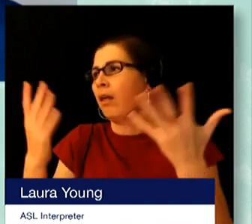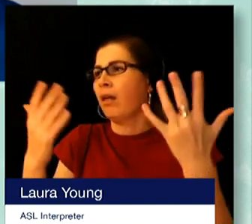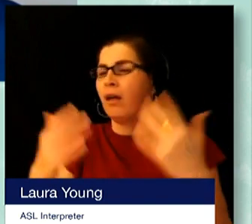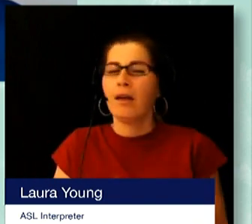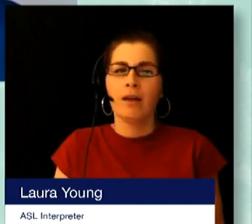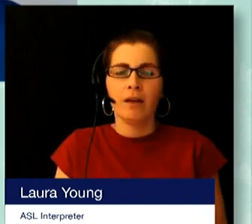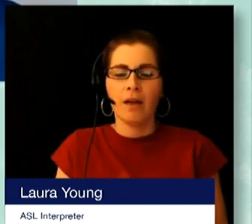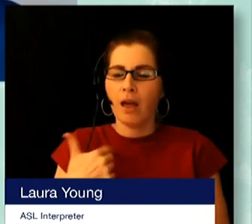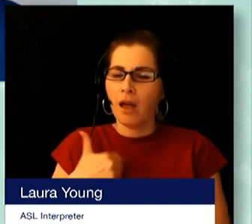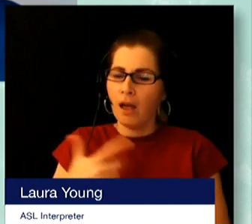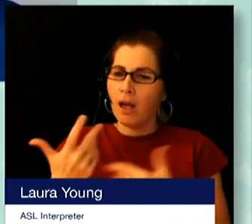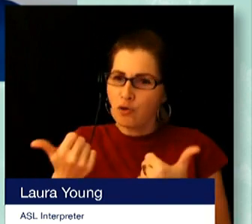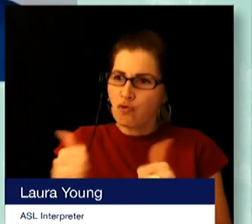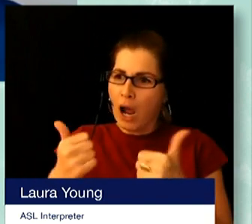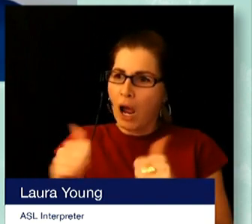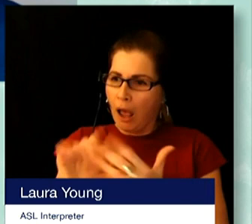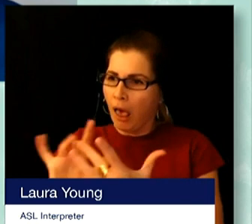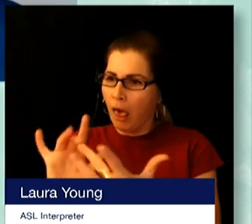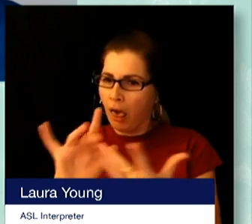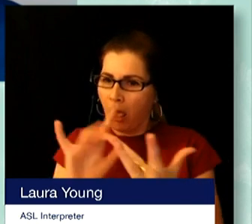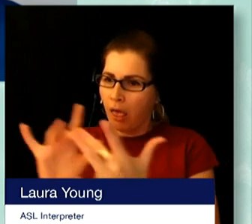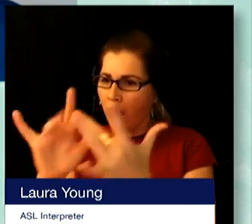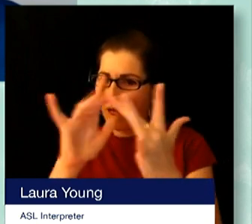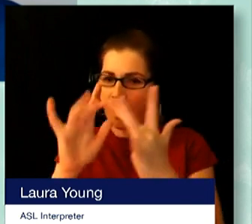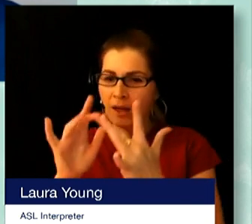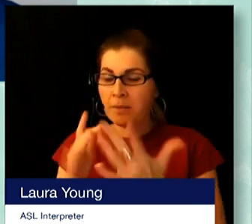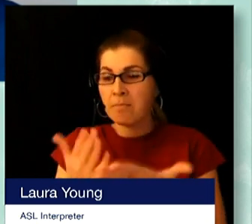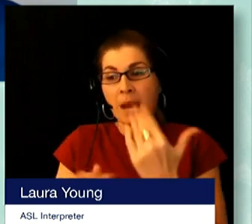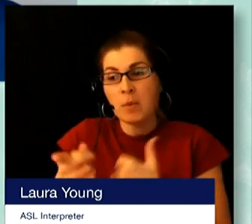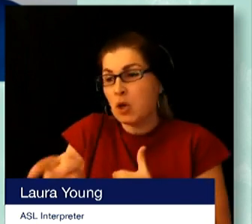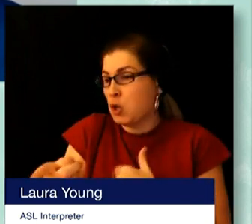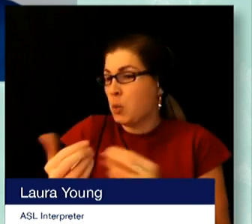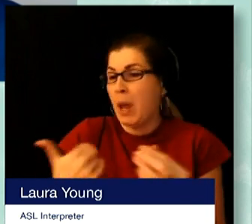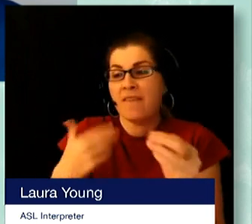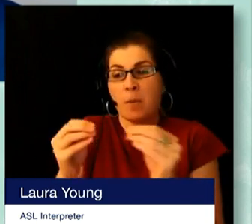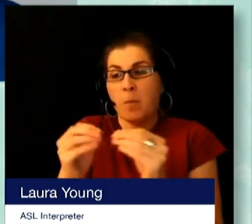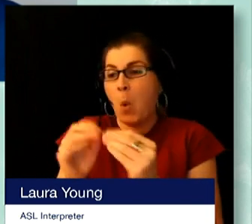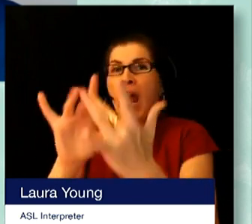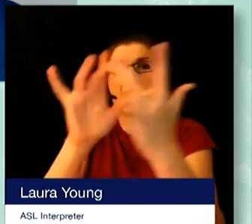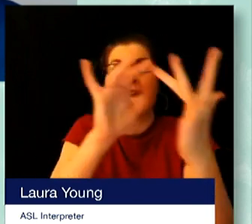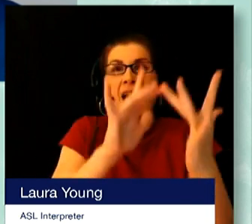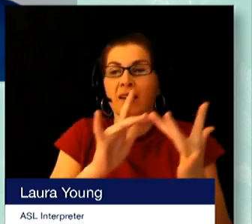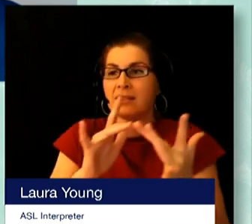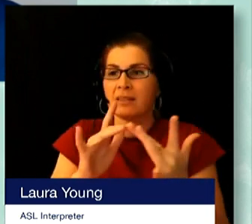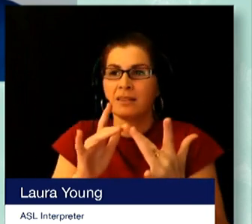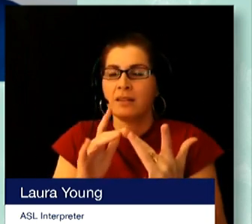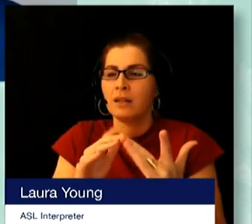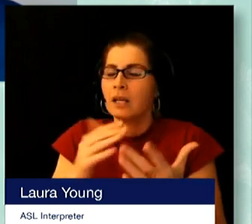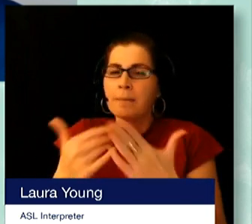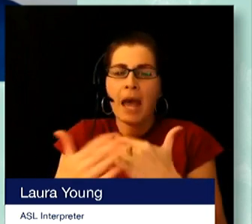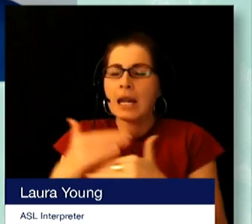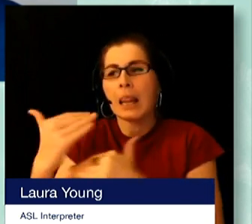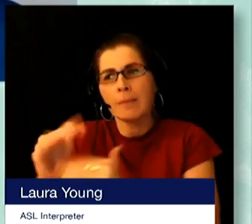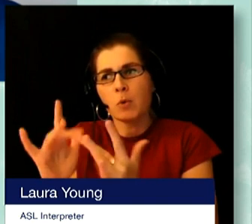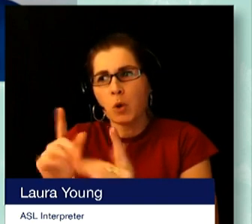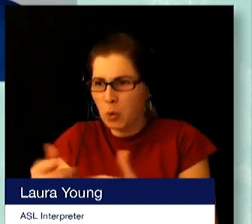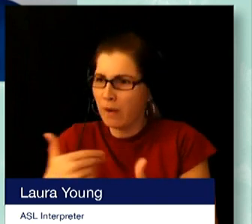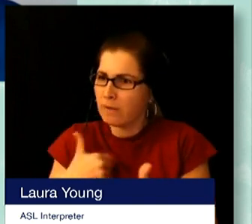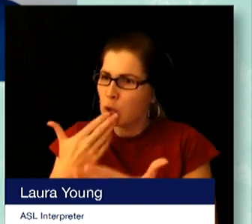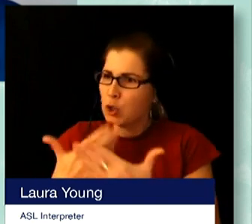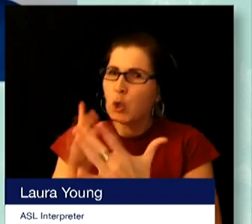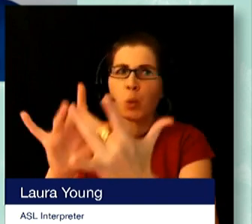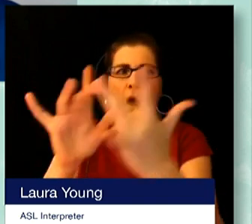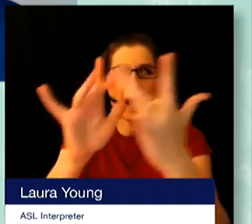working hard. You had a lot of connections. You had more resources probably than a lot of other people do, even with the limited resources you had. From